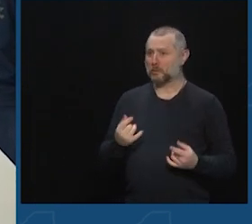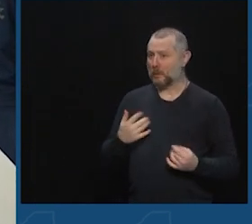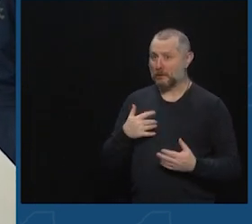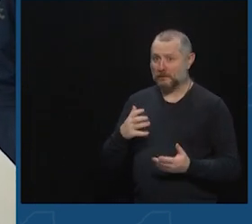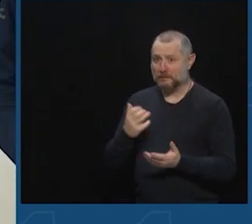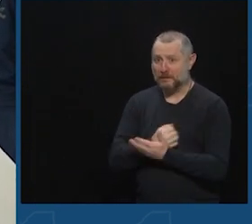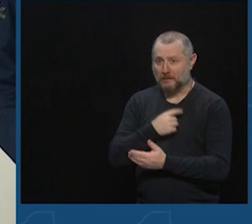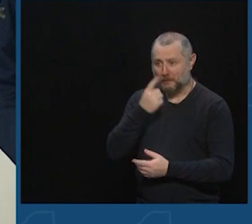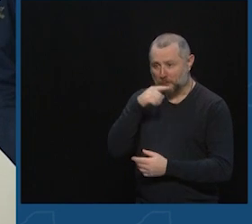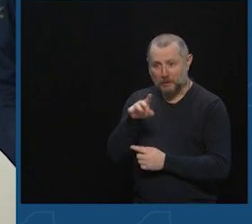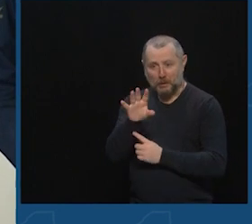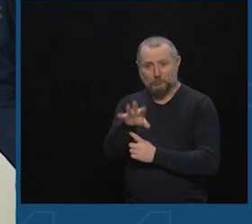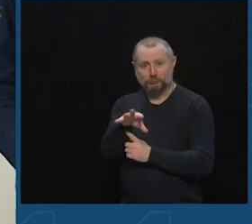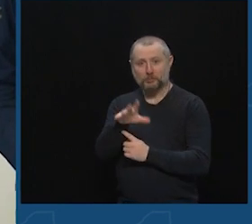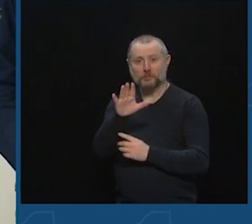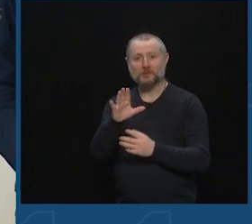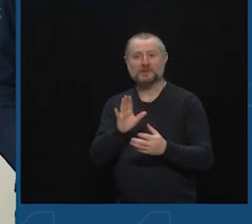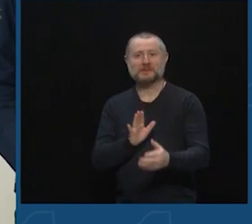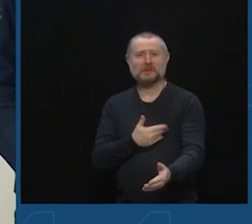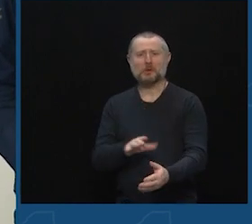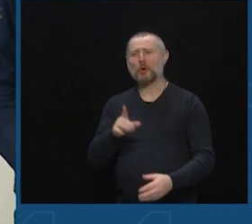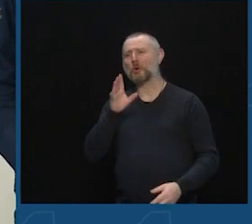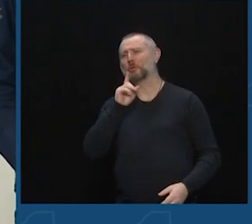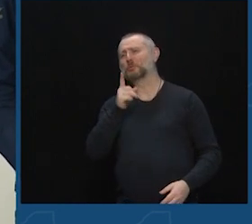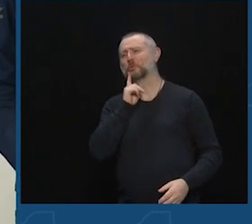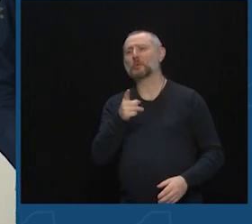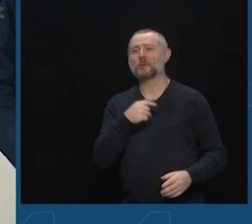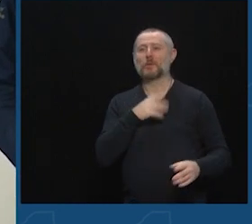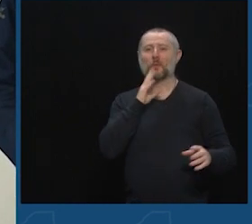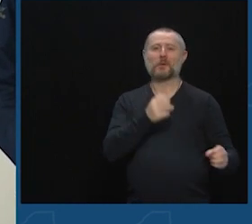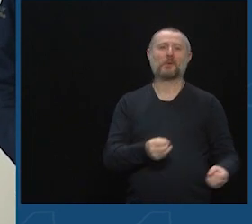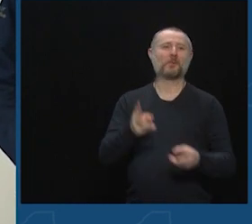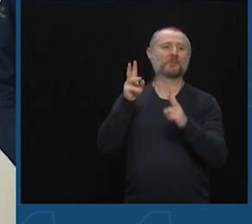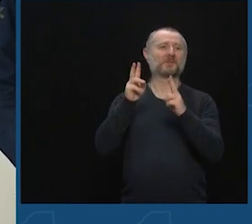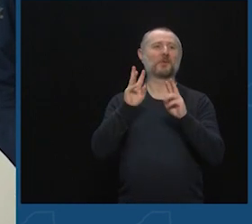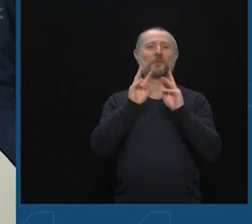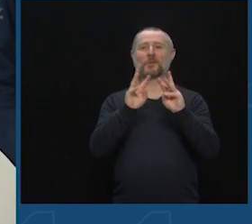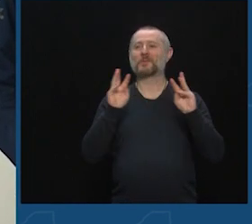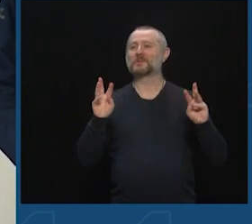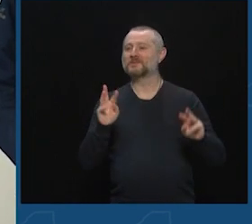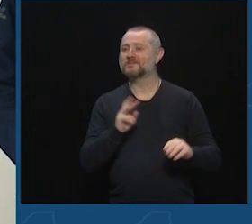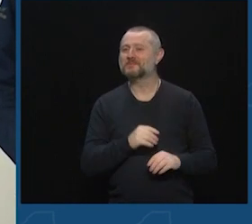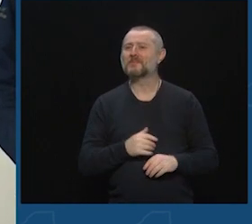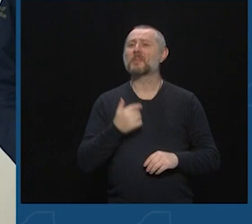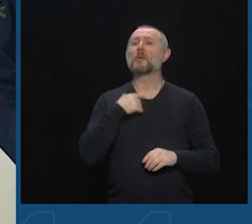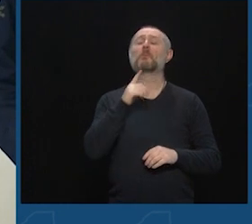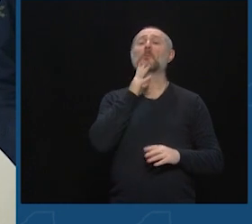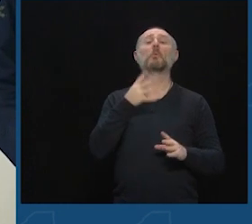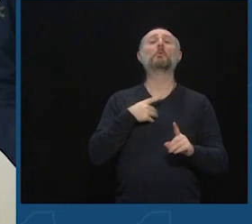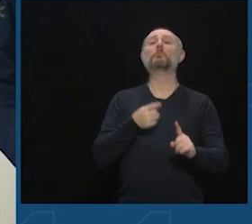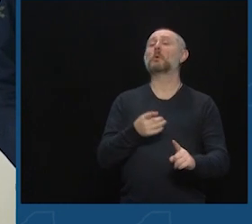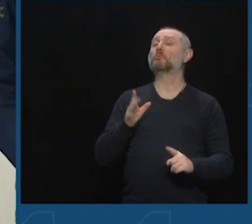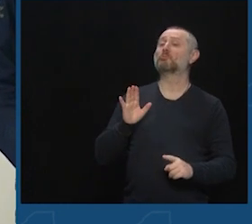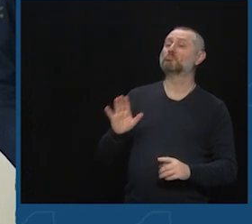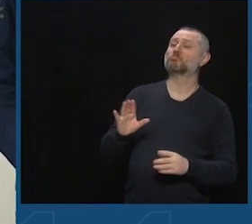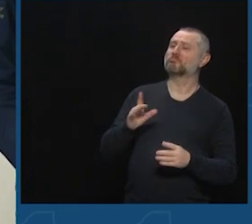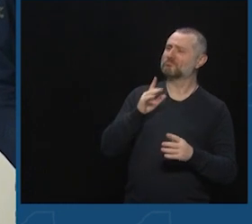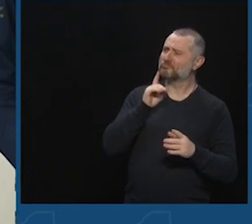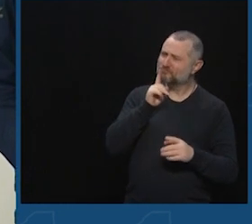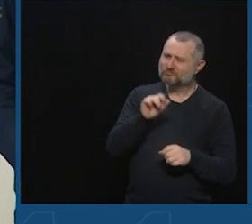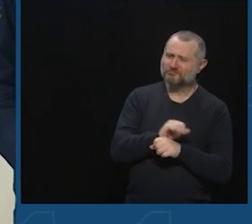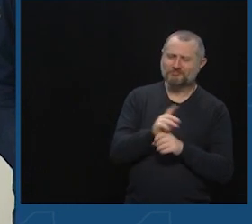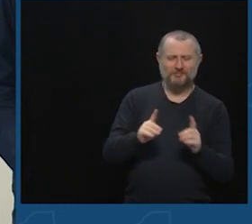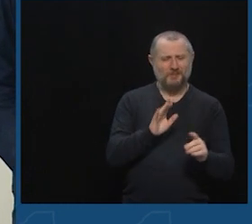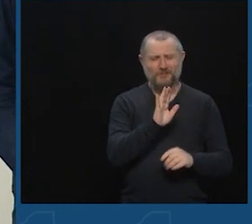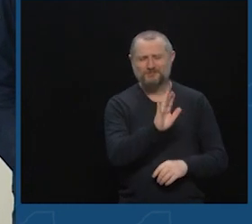prominently in a matter of time. So these are the very human stories that are out there that need to be told, because yes, it looks like a